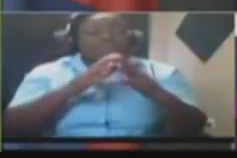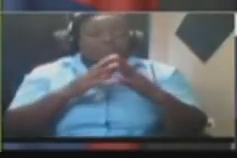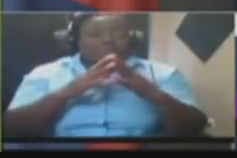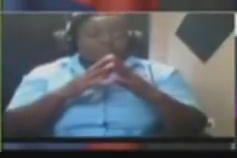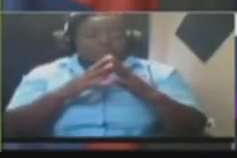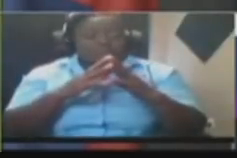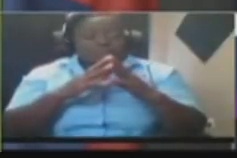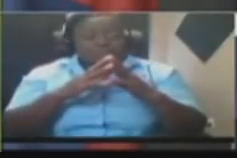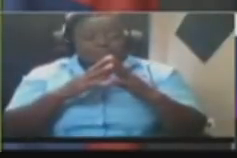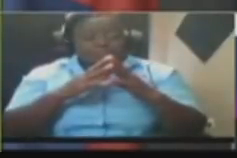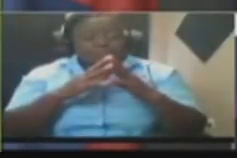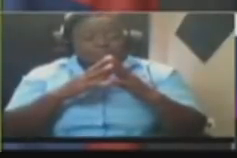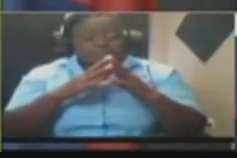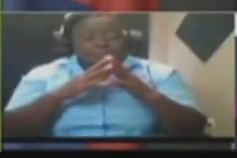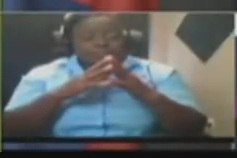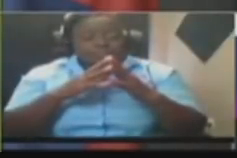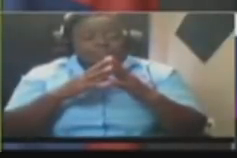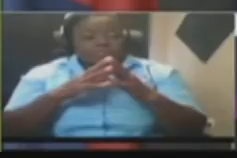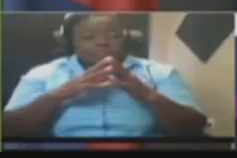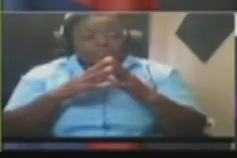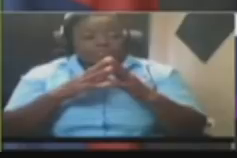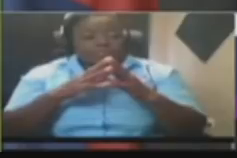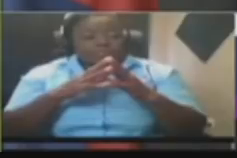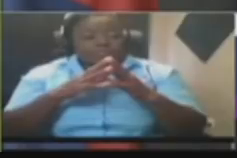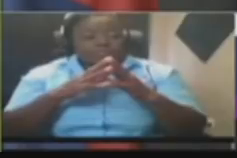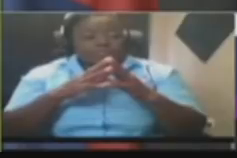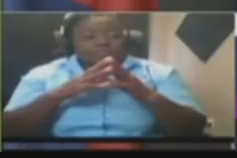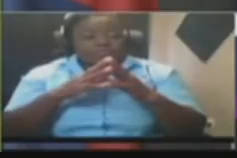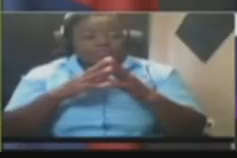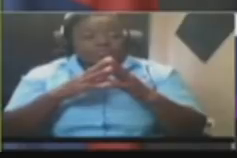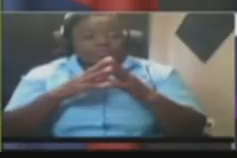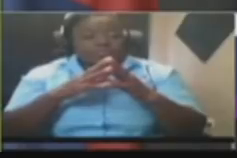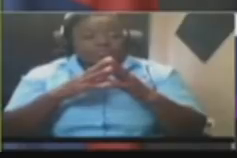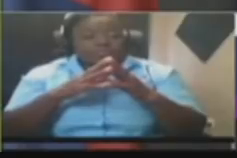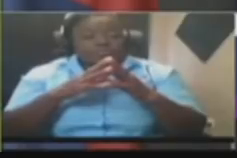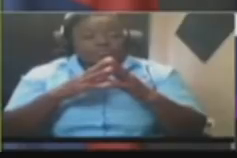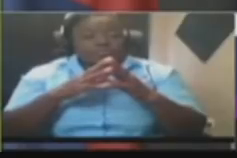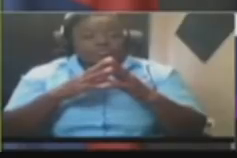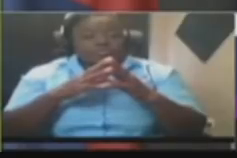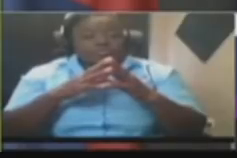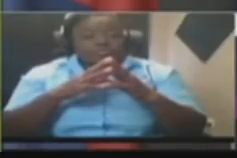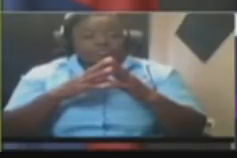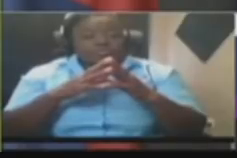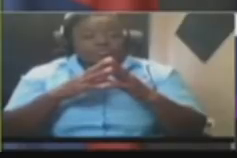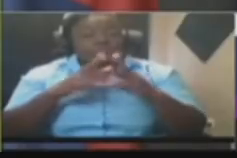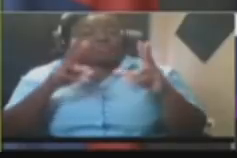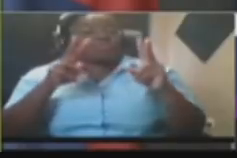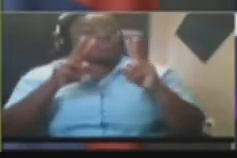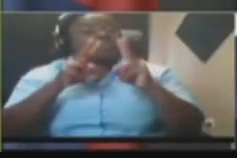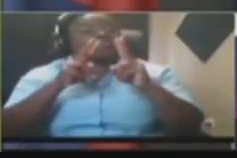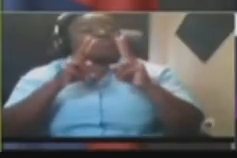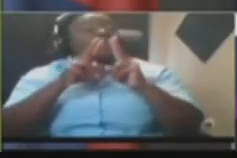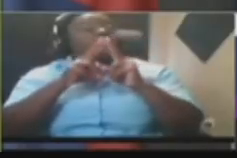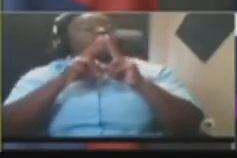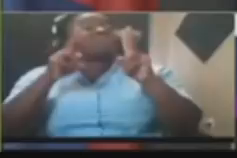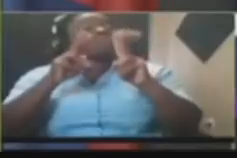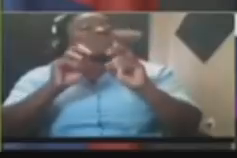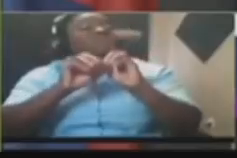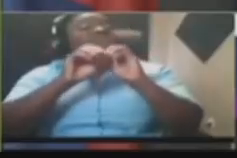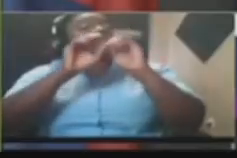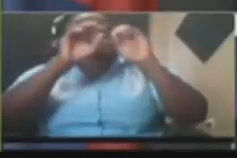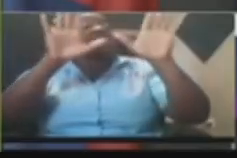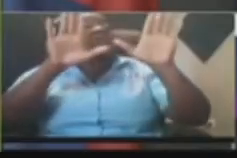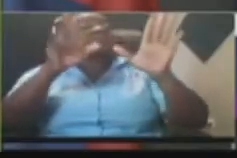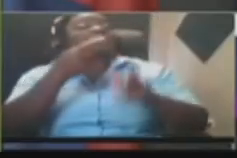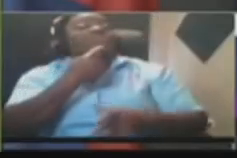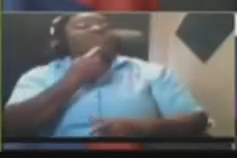legal and forceful that you be vaccinated whether you like it or not. I was very clear in my response when I told Dr. Tiwari that